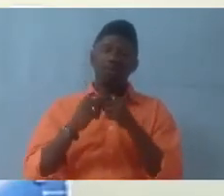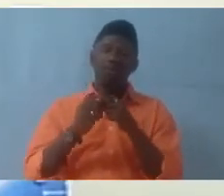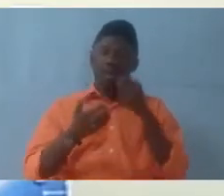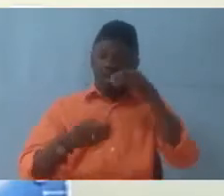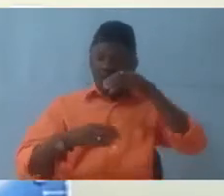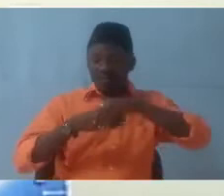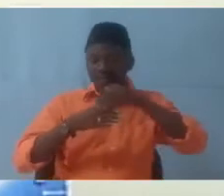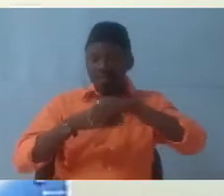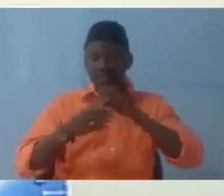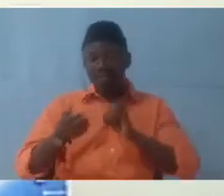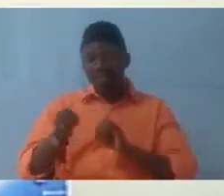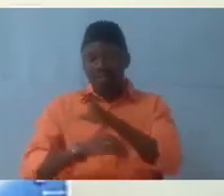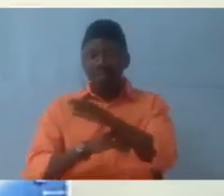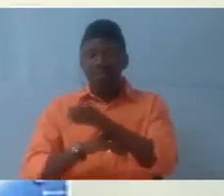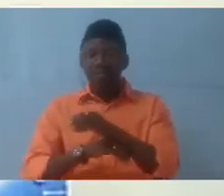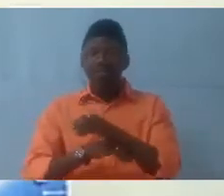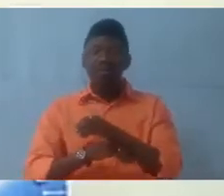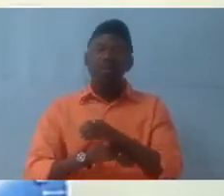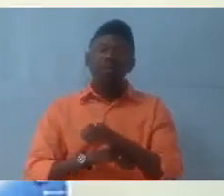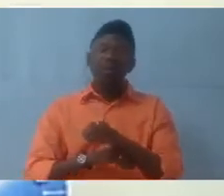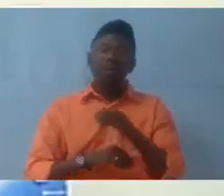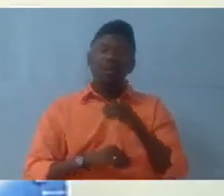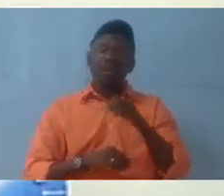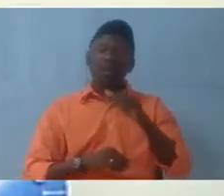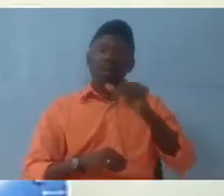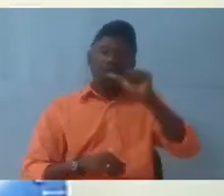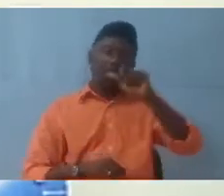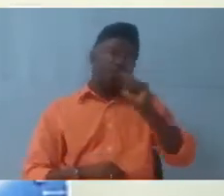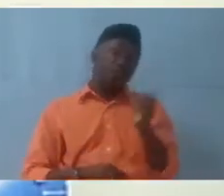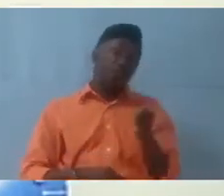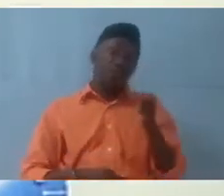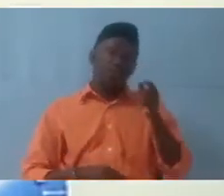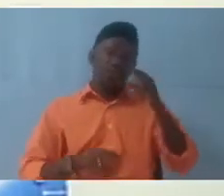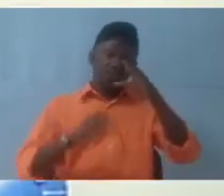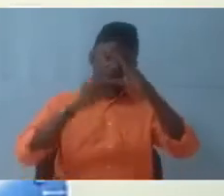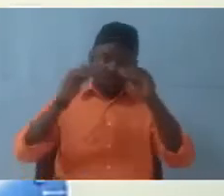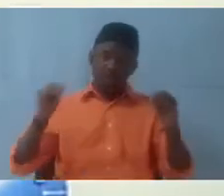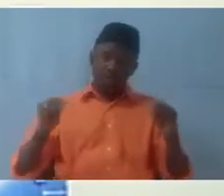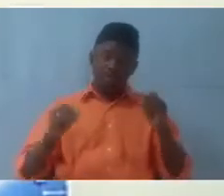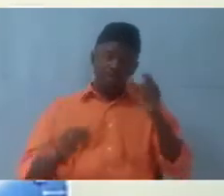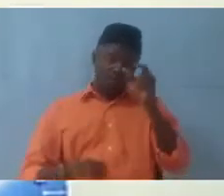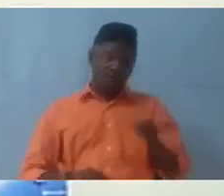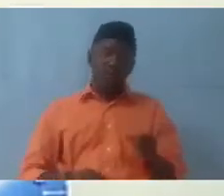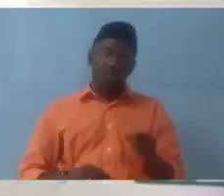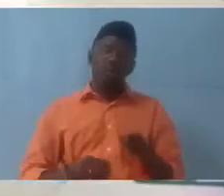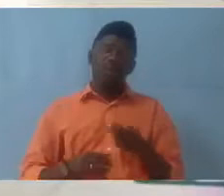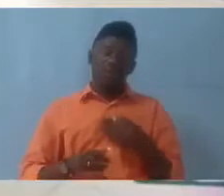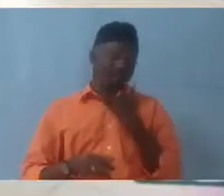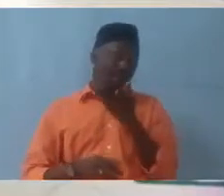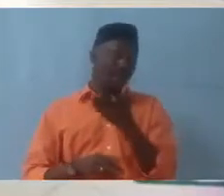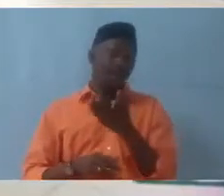taxaw nak file bobu ñu yobbu ko ci AG's chamber bi pour ñu sét ko. I came to know about that at a later point.